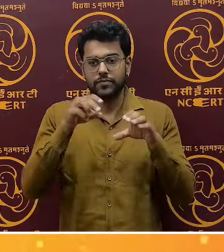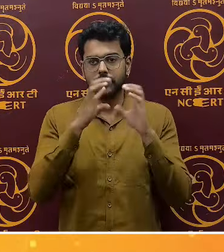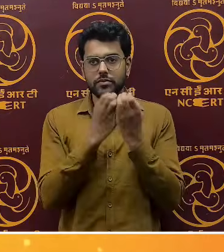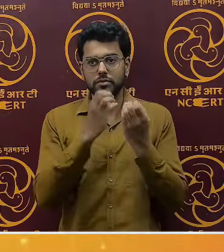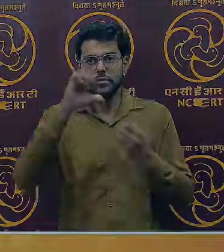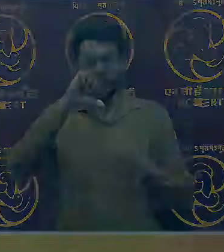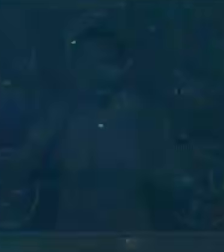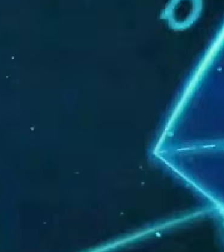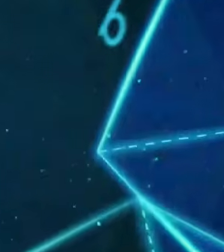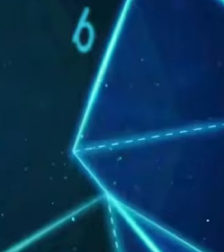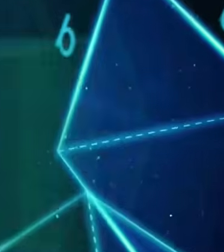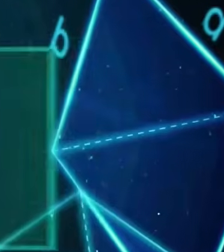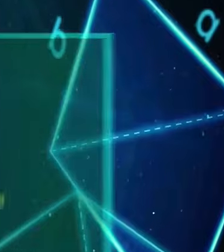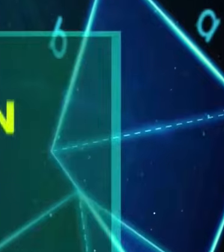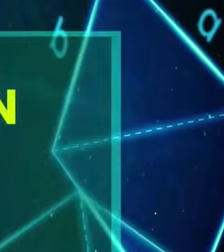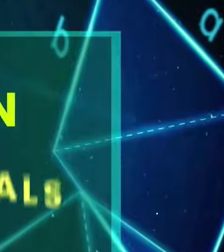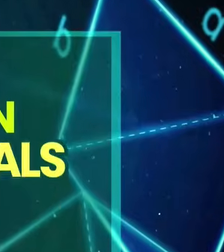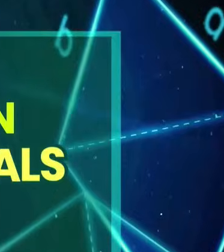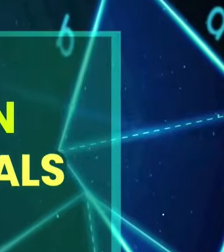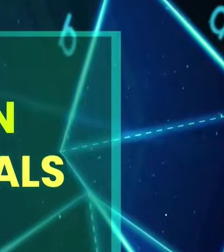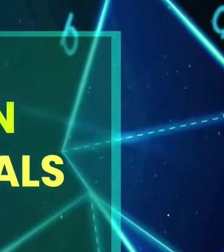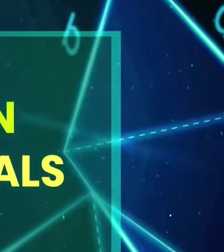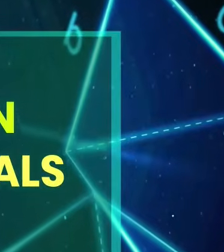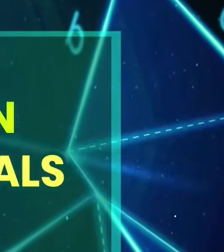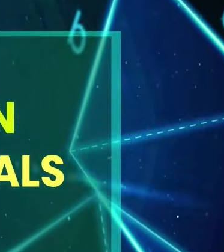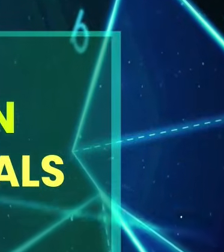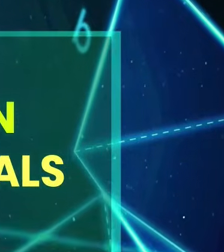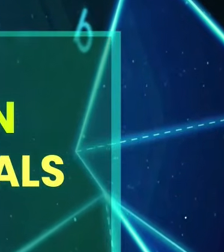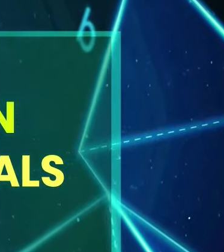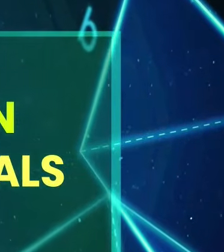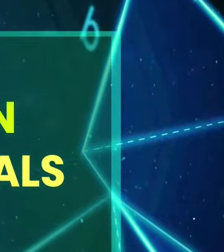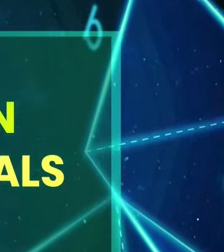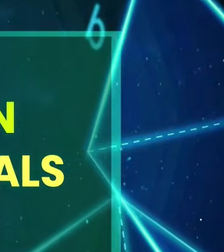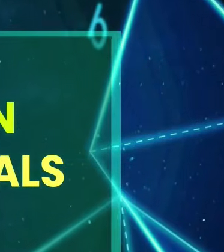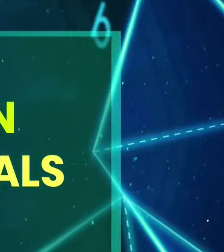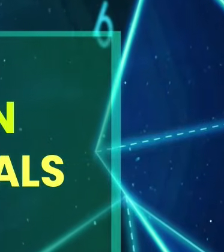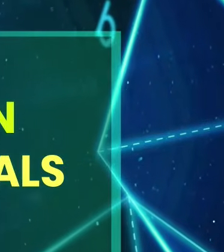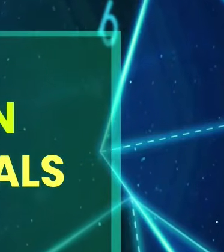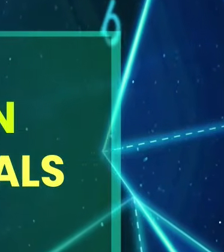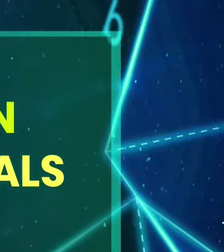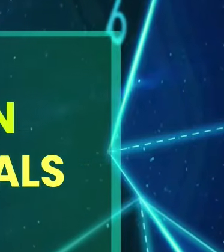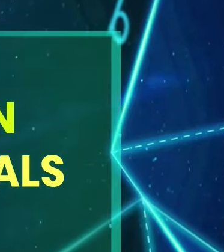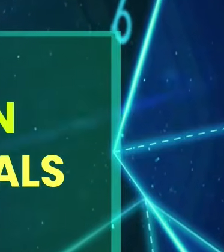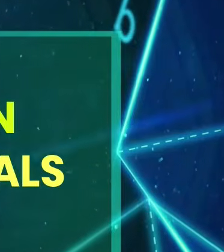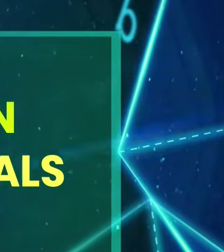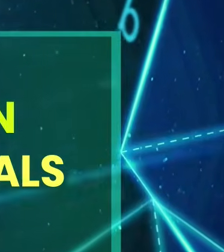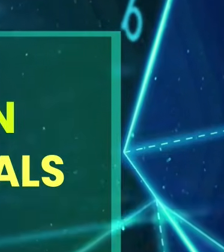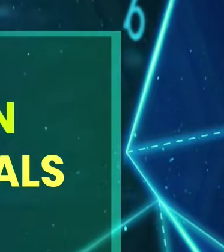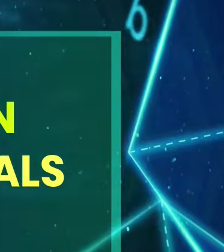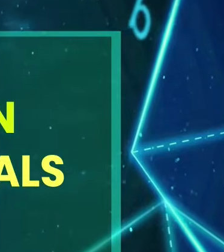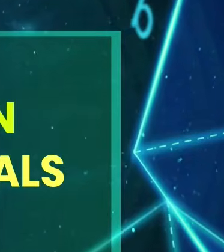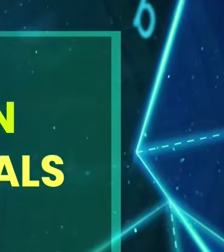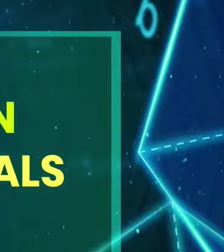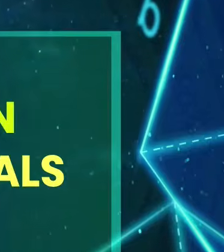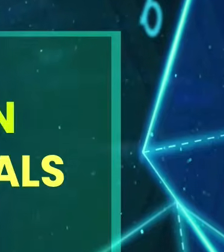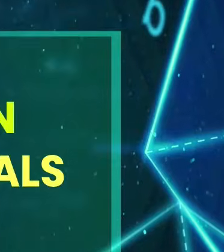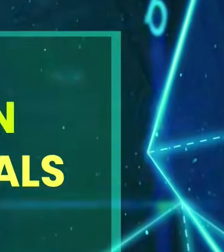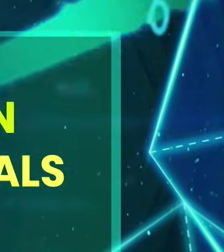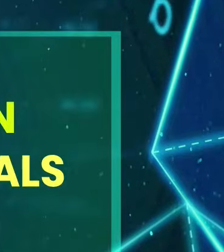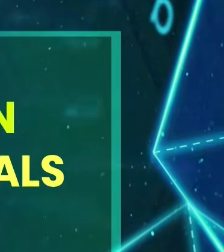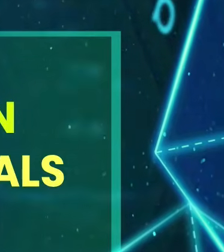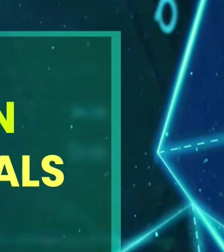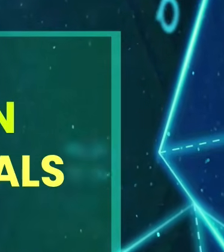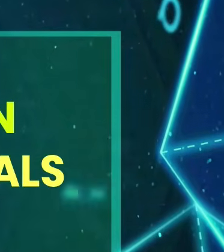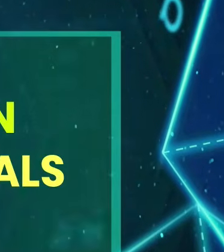subject mathematics, and the topic that we are going to perform is demonstration of simulation on factorization of polynomials. Yes, the same